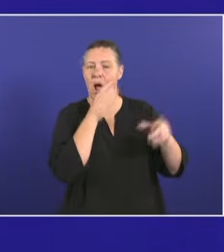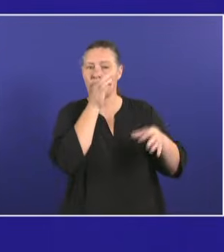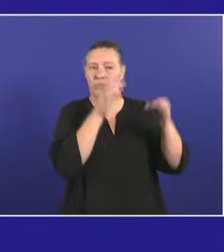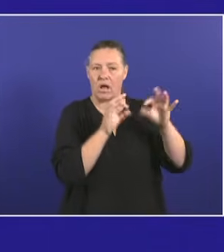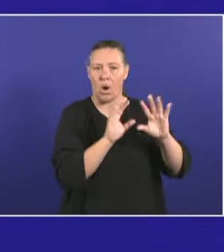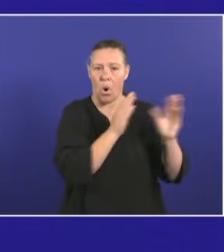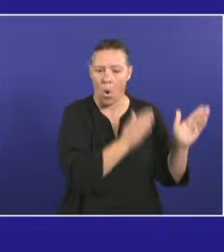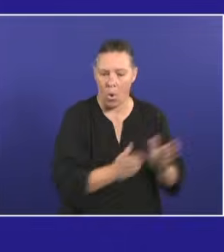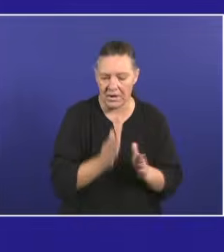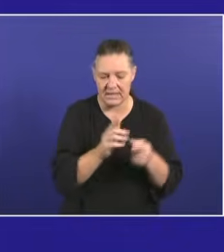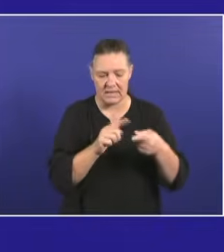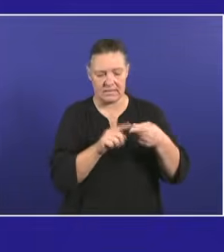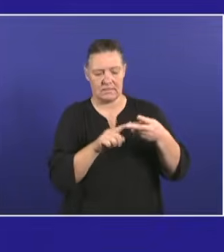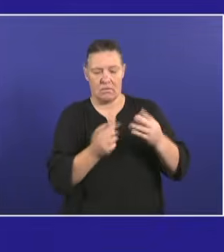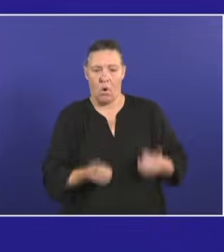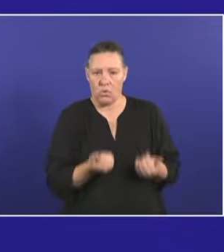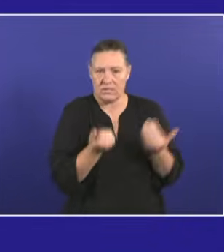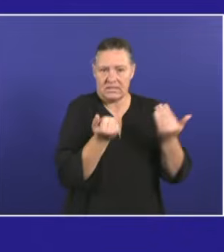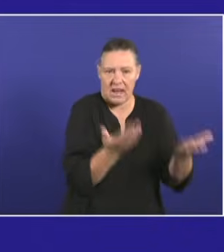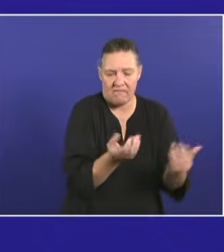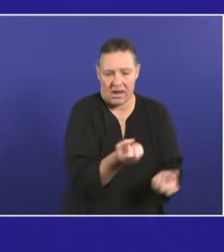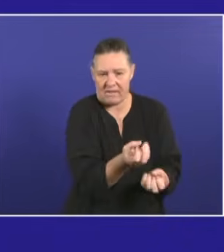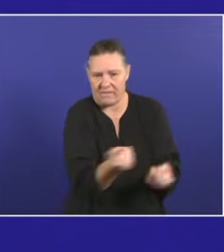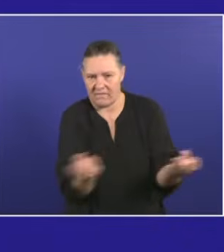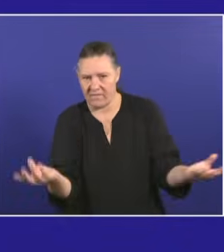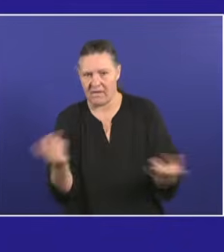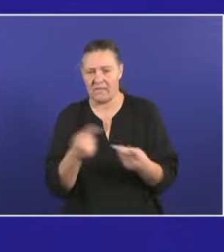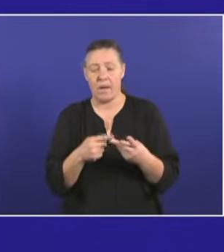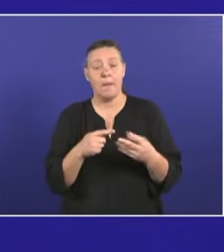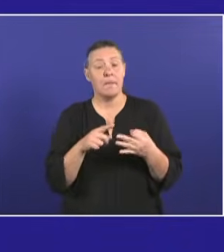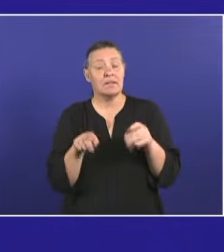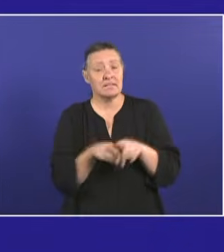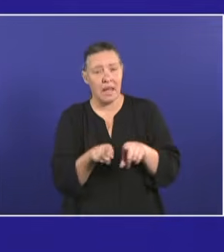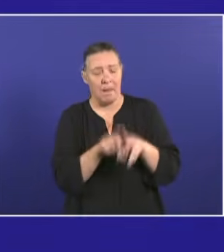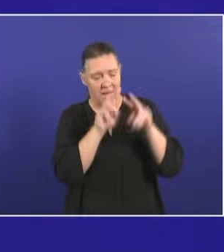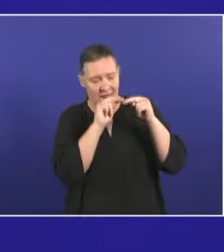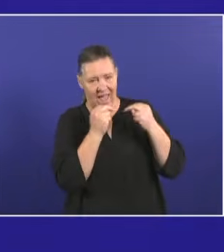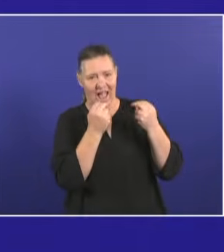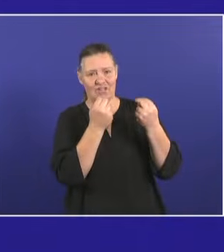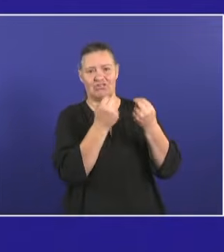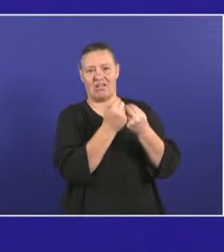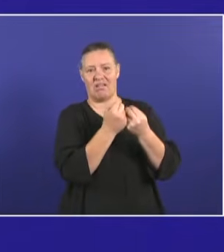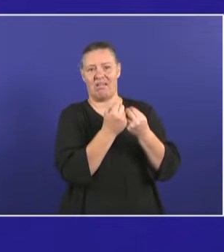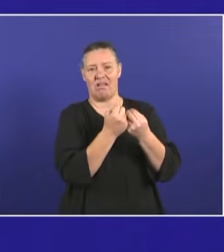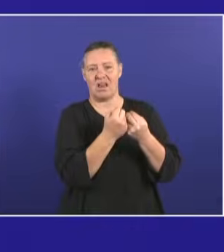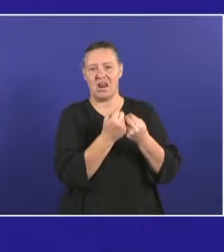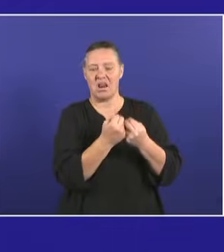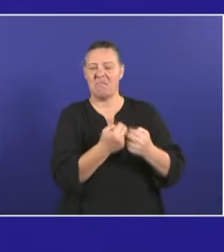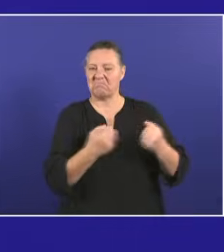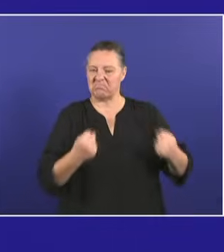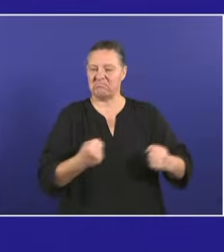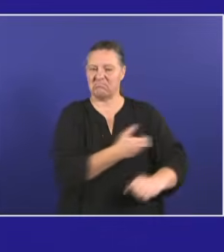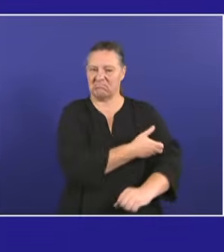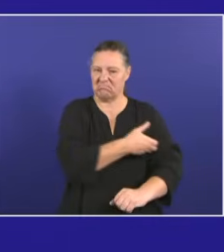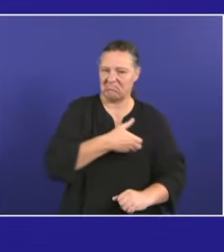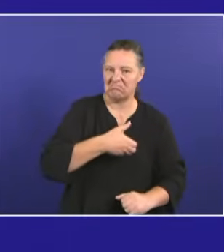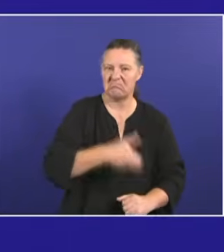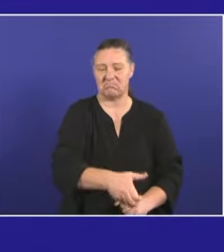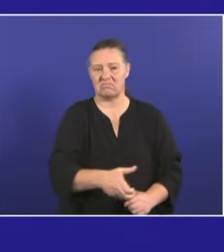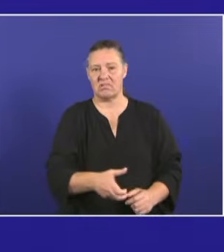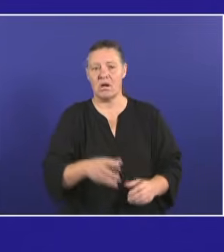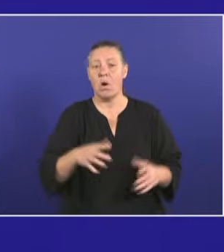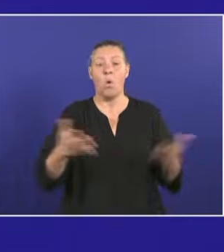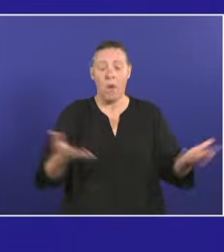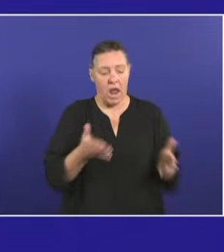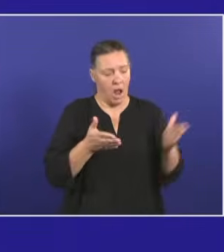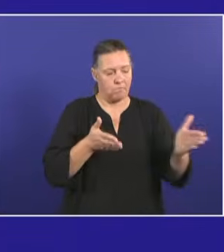We're a party of delivery. But we have now become a formidable national ground force, present in communities